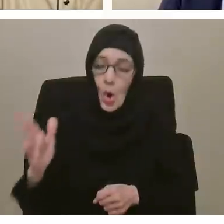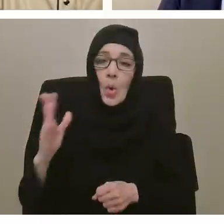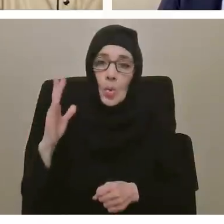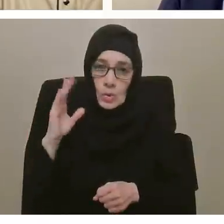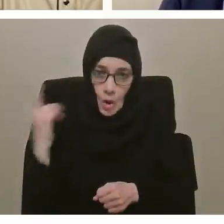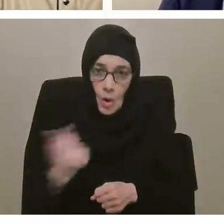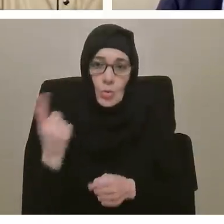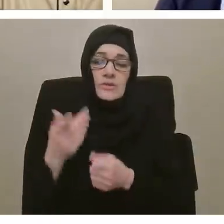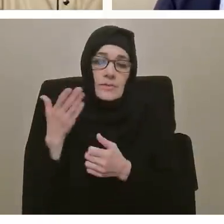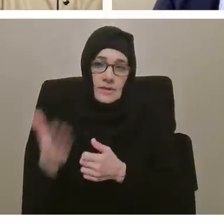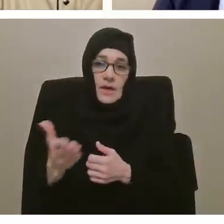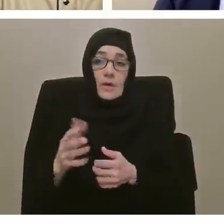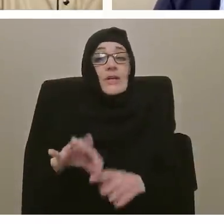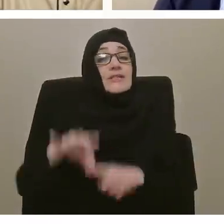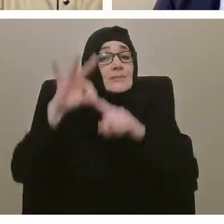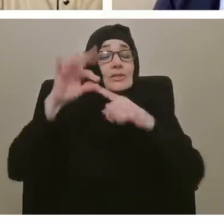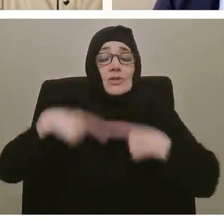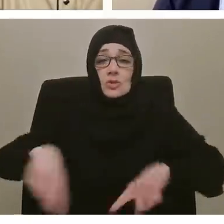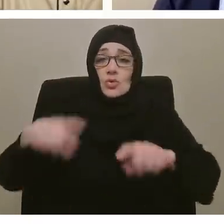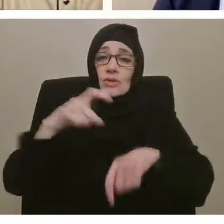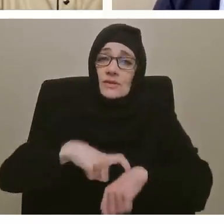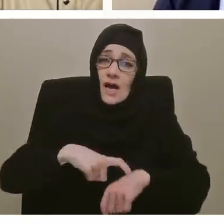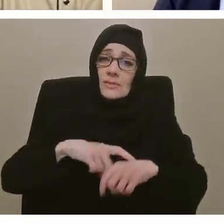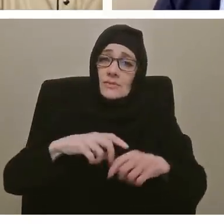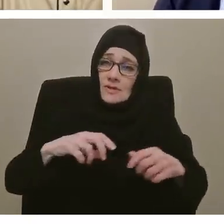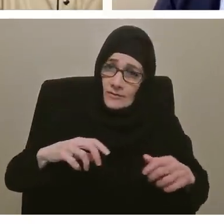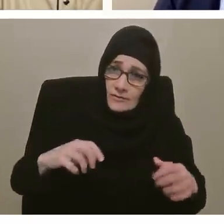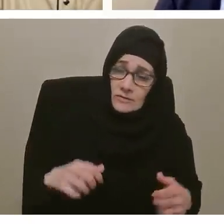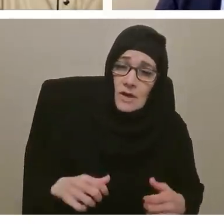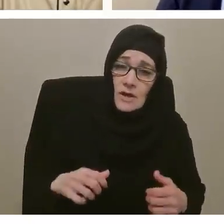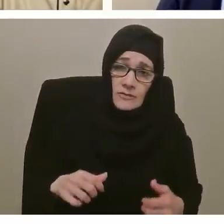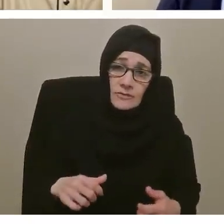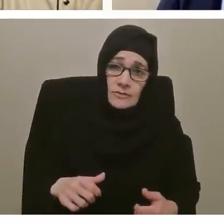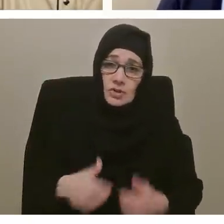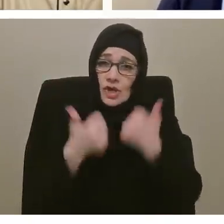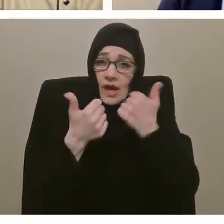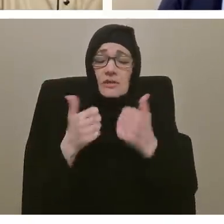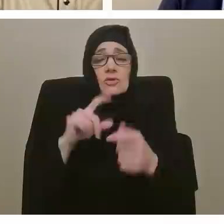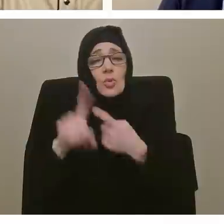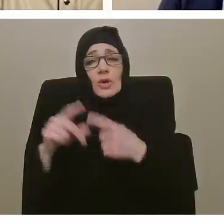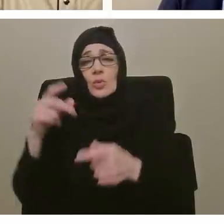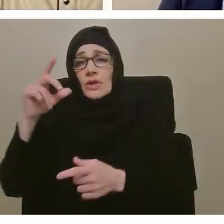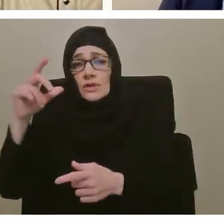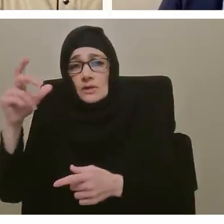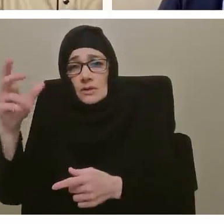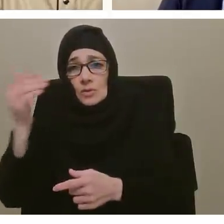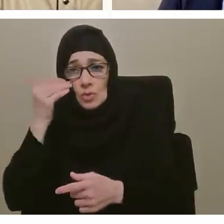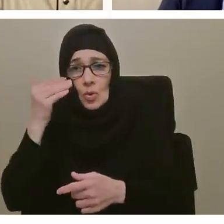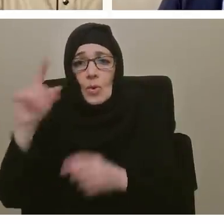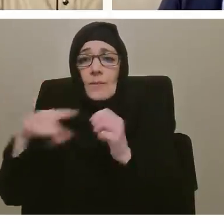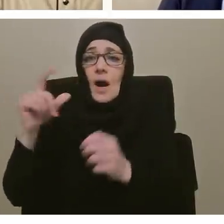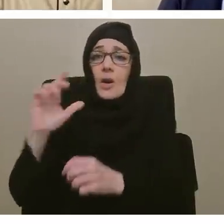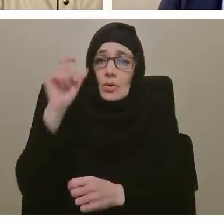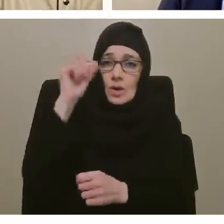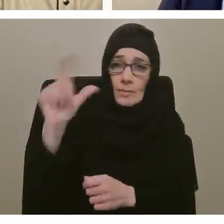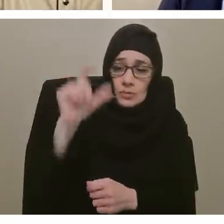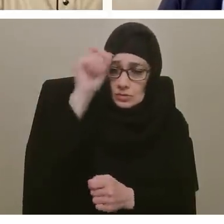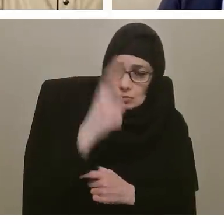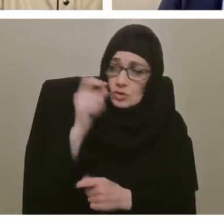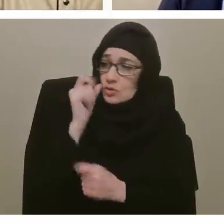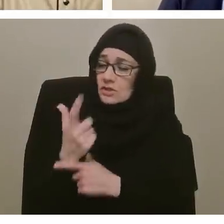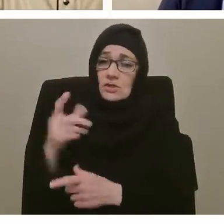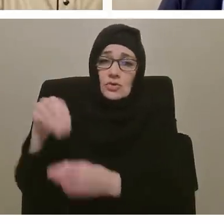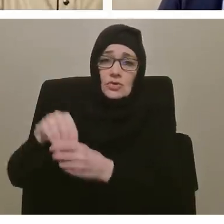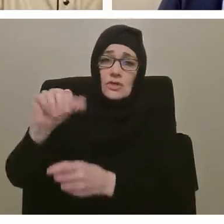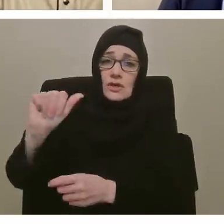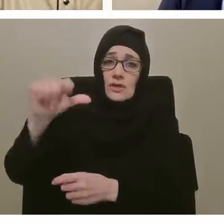we hear with what is going on with our brothers and sisters in Masjid Al-Aqsa and all around the world, we have to take the step back and remember and have